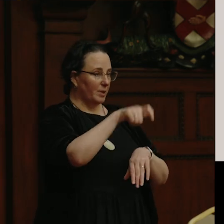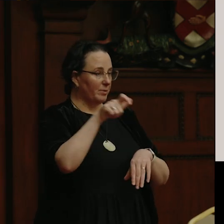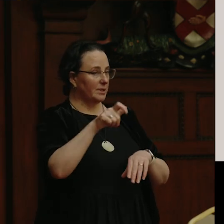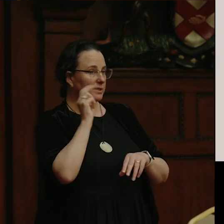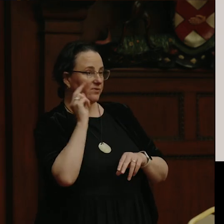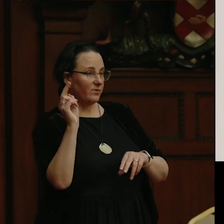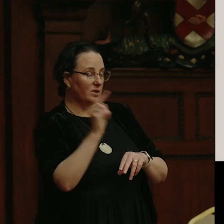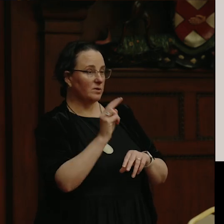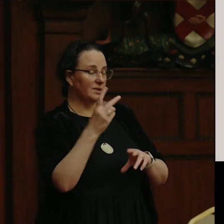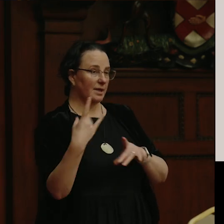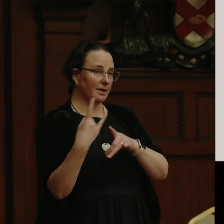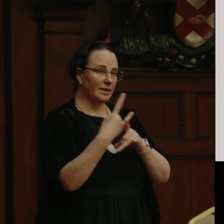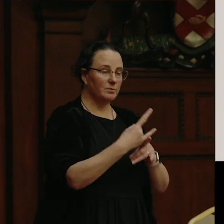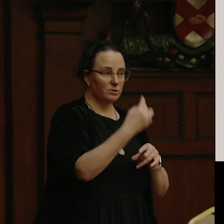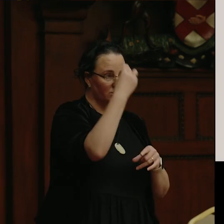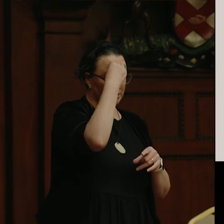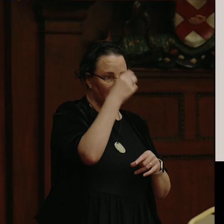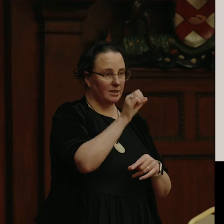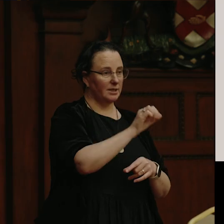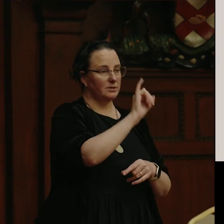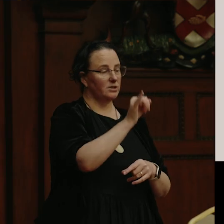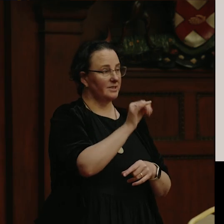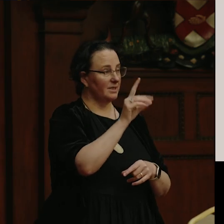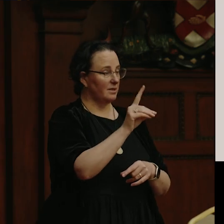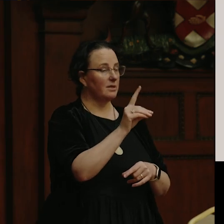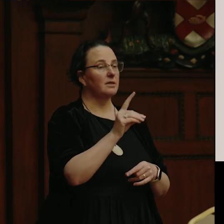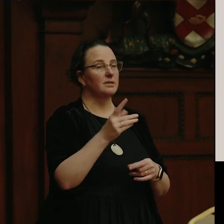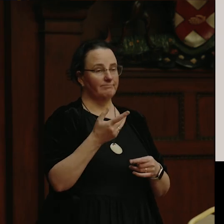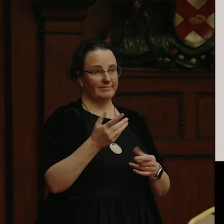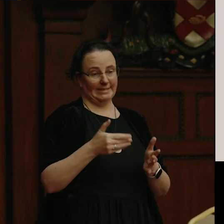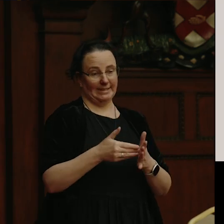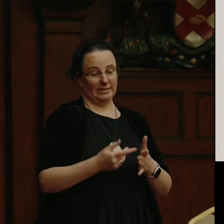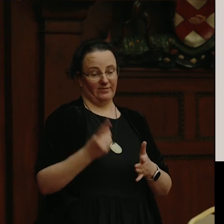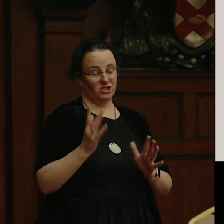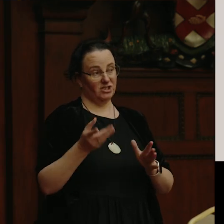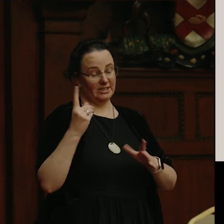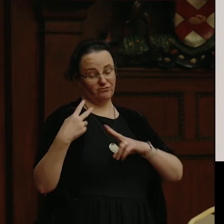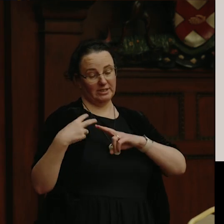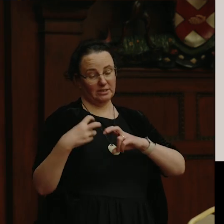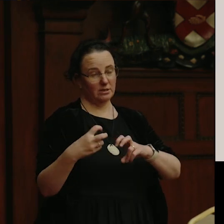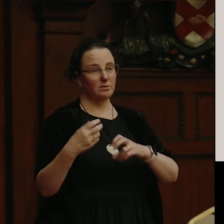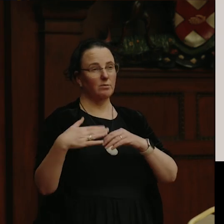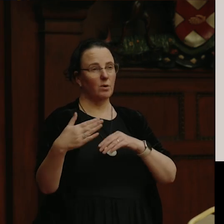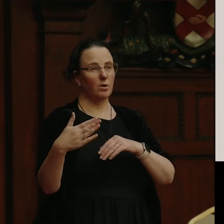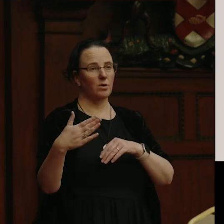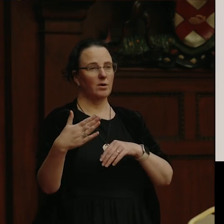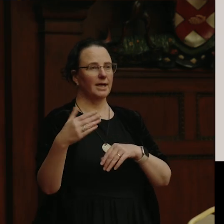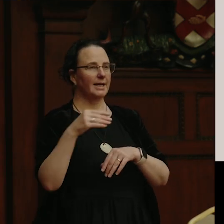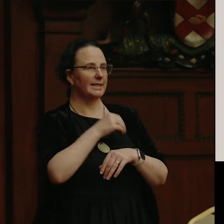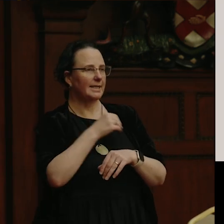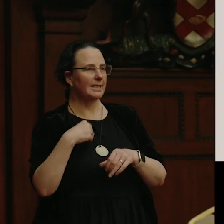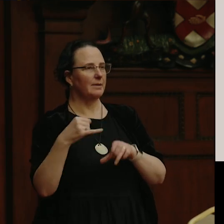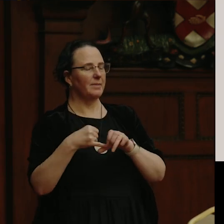clinical understandings of Sjögren's. So there's lots of there is research done on, you know, more clinical understandings of Sjögren's,